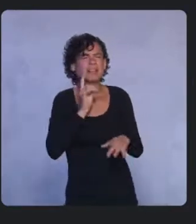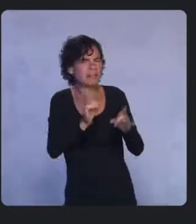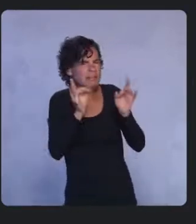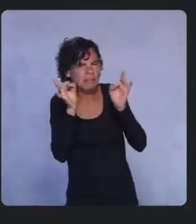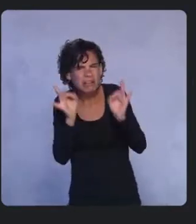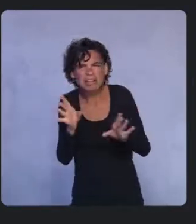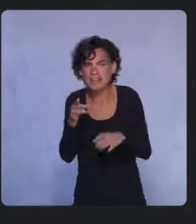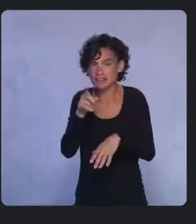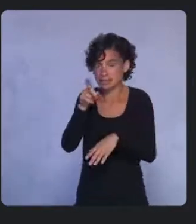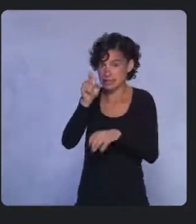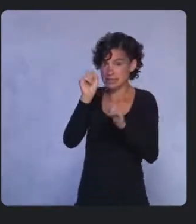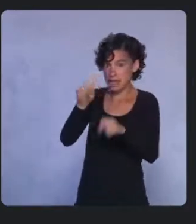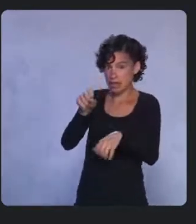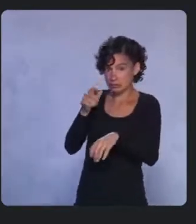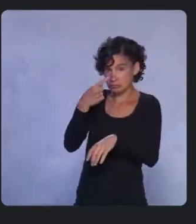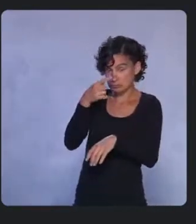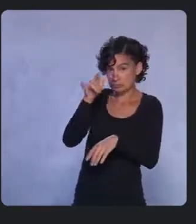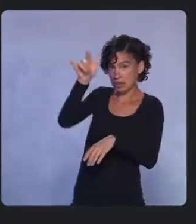again?